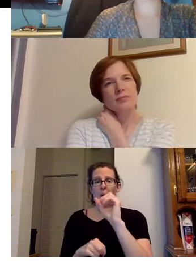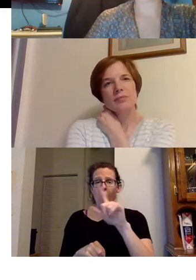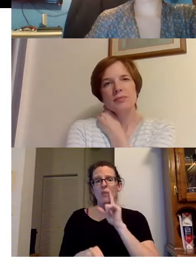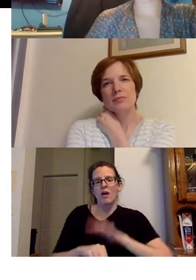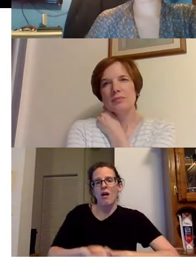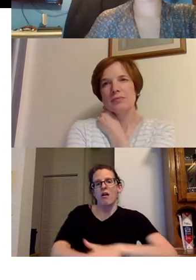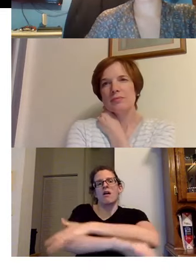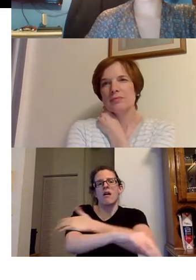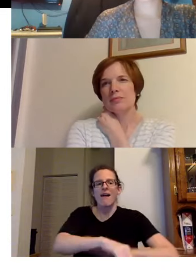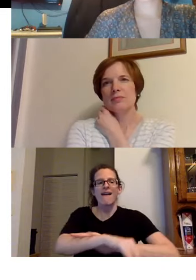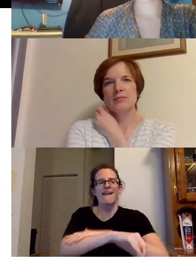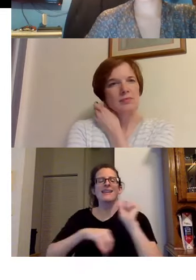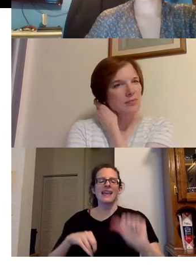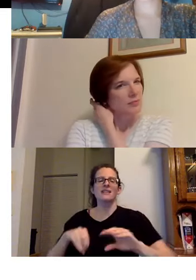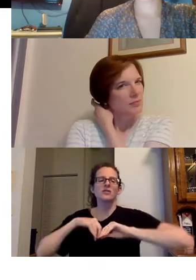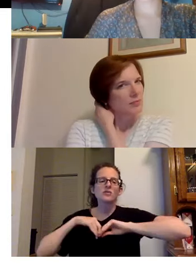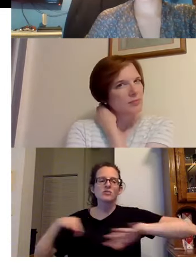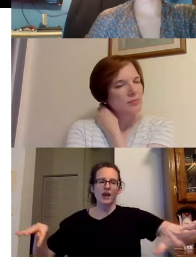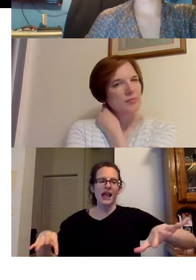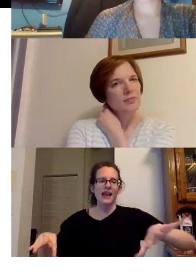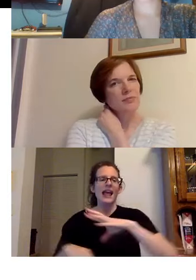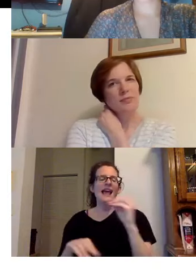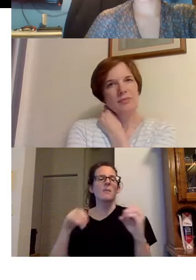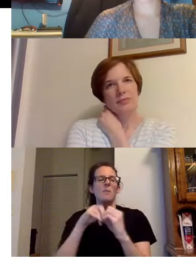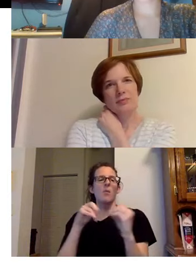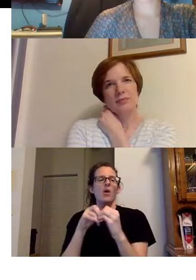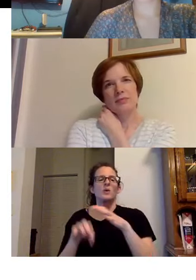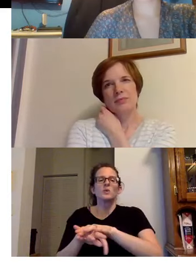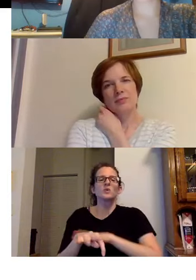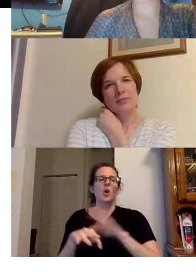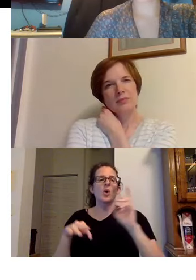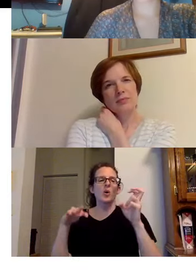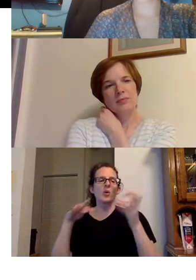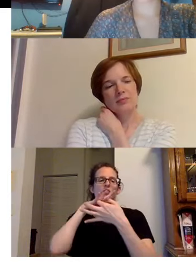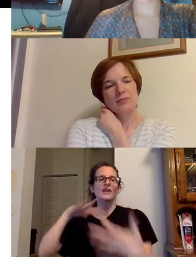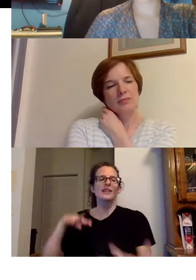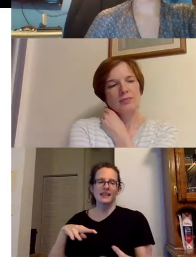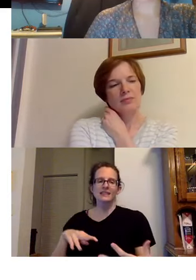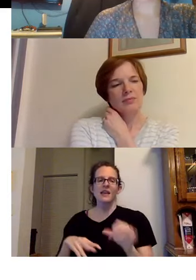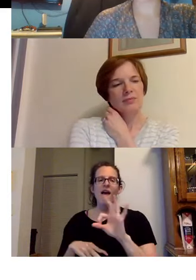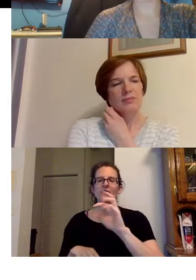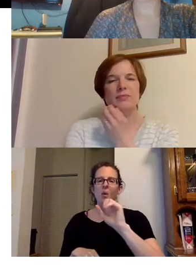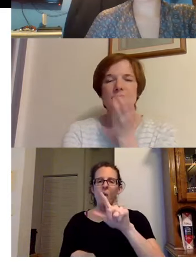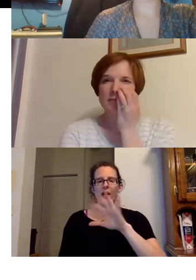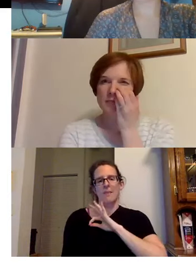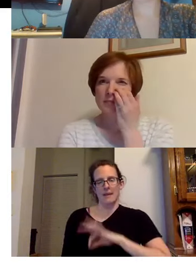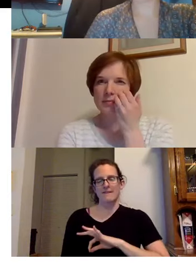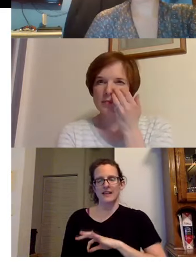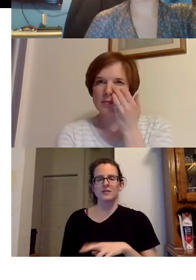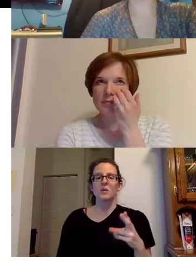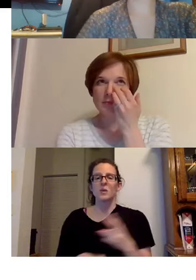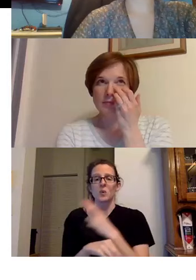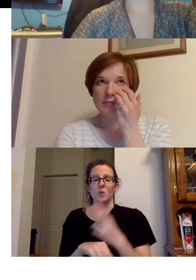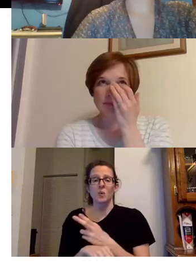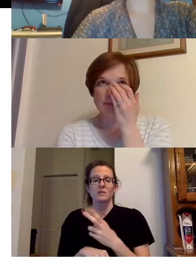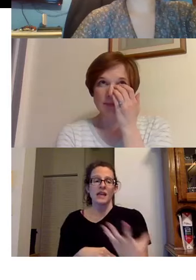skin. And it creates like a slow release kind of effect. So not only can you apply essential